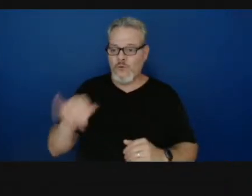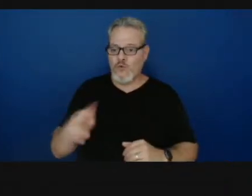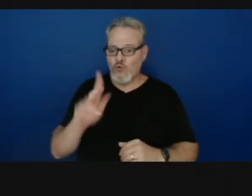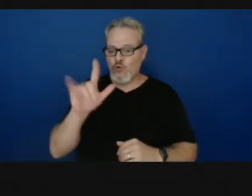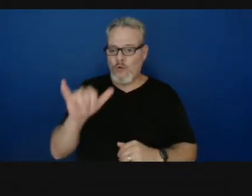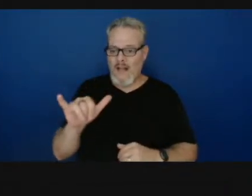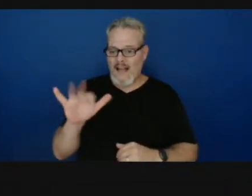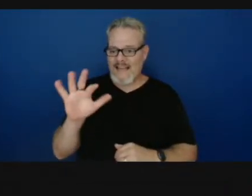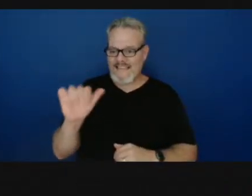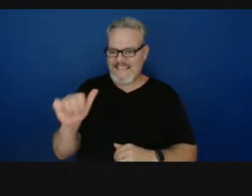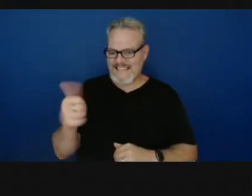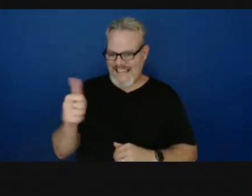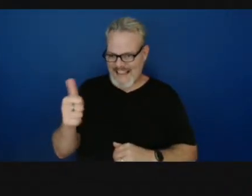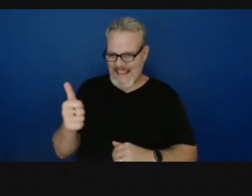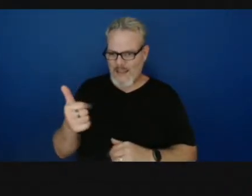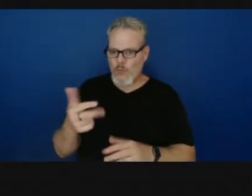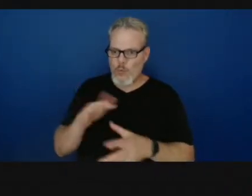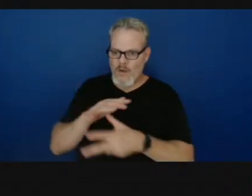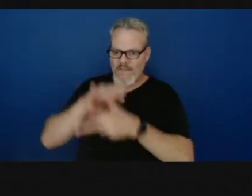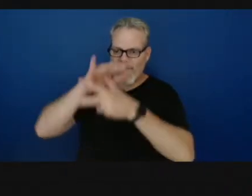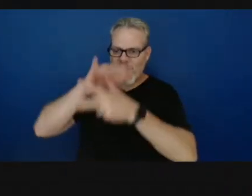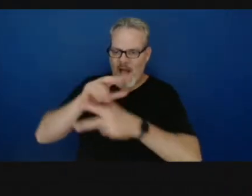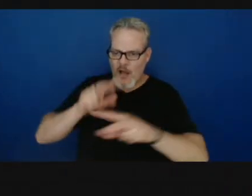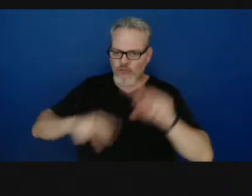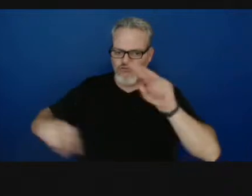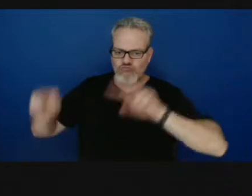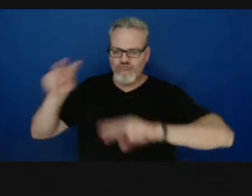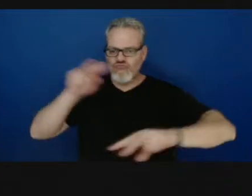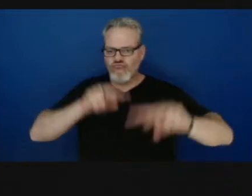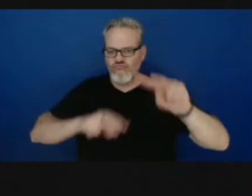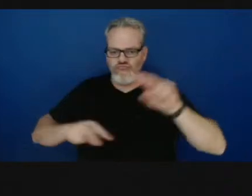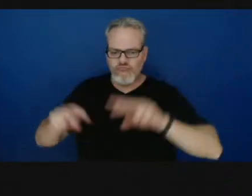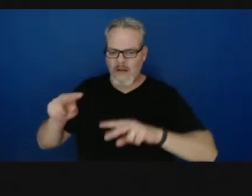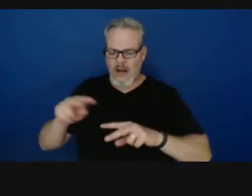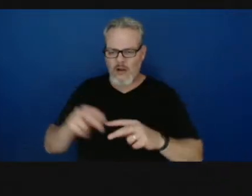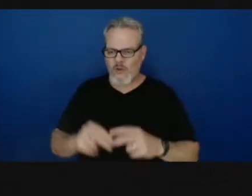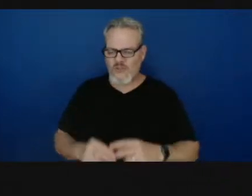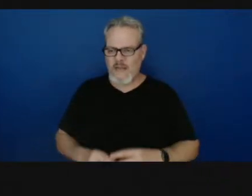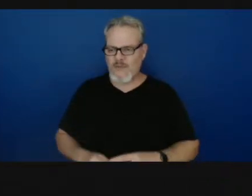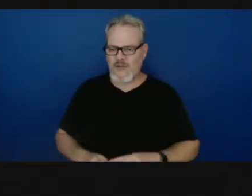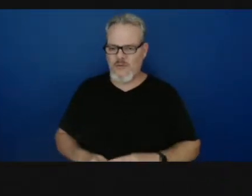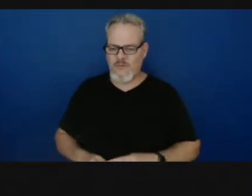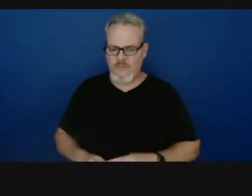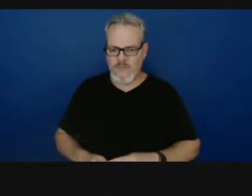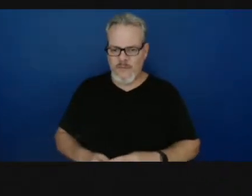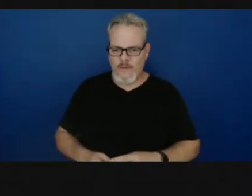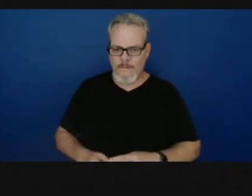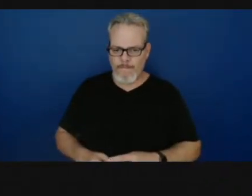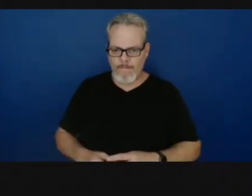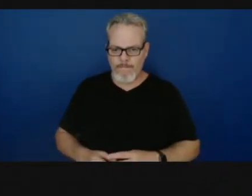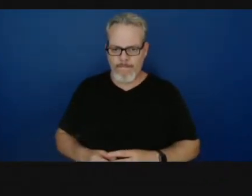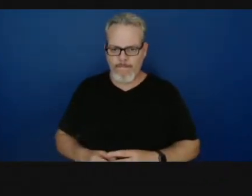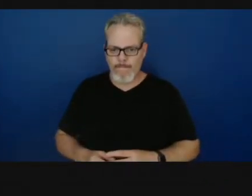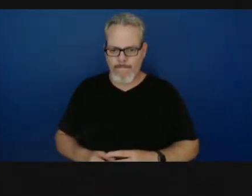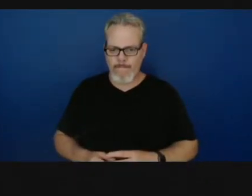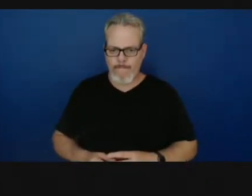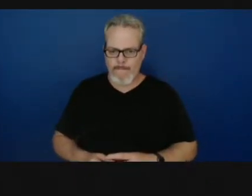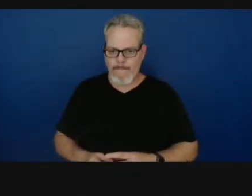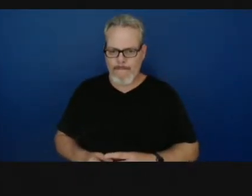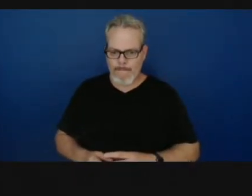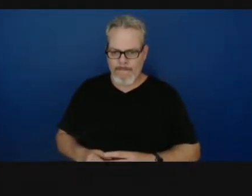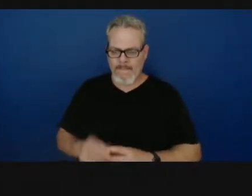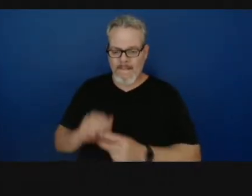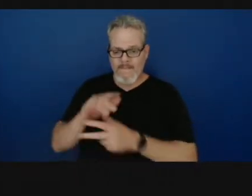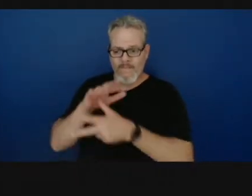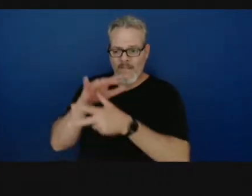Bruce Amari and Mick Calver on the morning overflight over the area that had backed up and overflowed the previous day behind the Kapoho crater, also known as